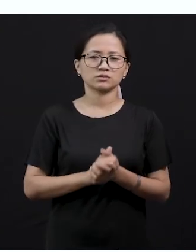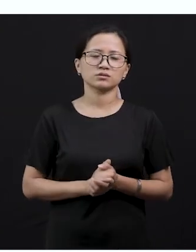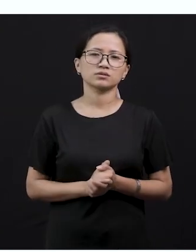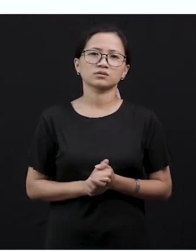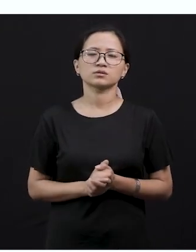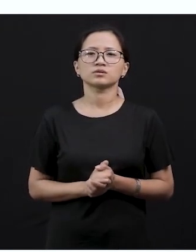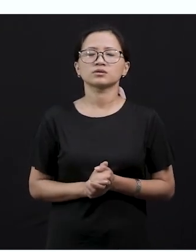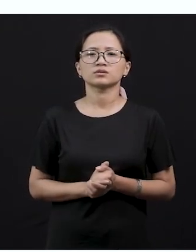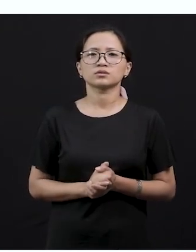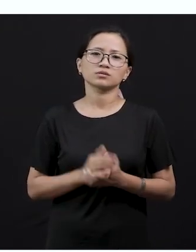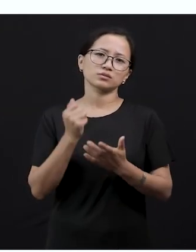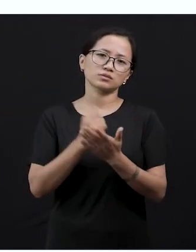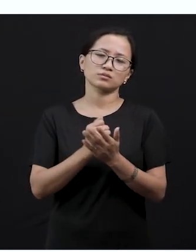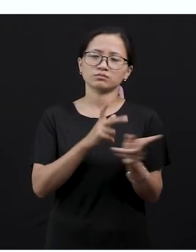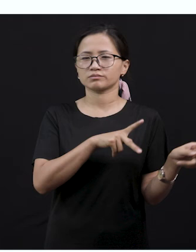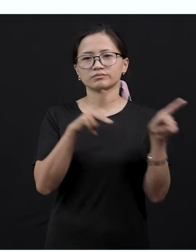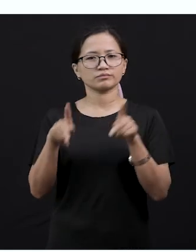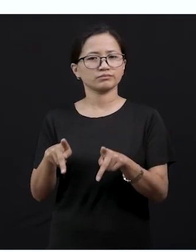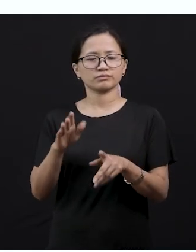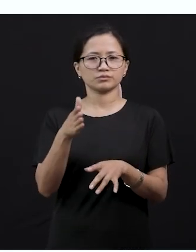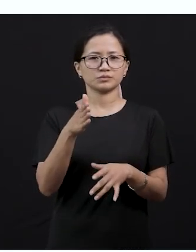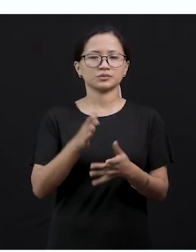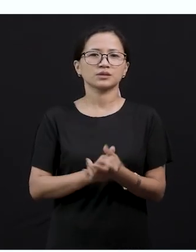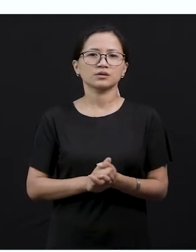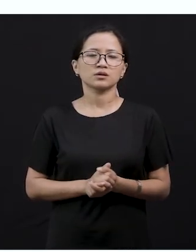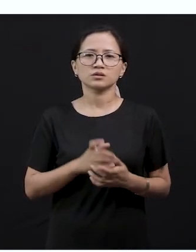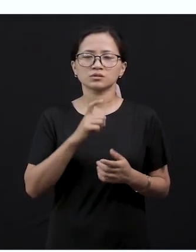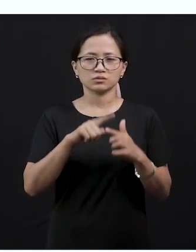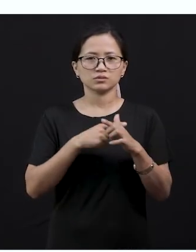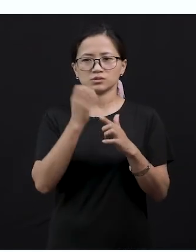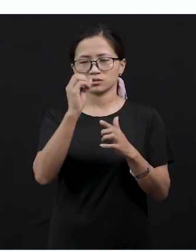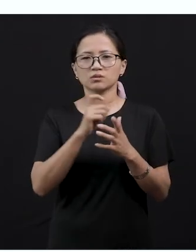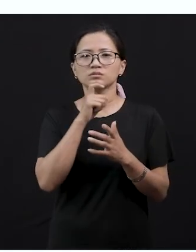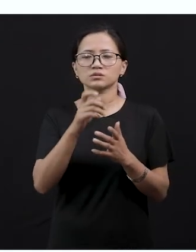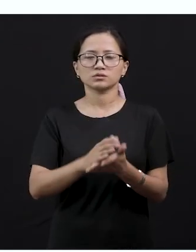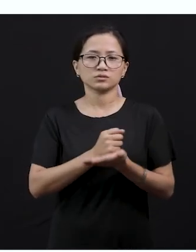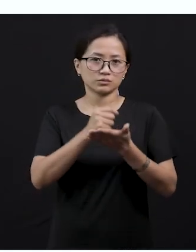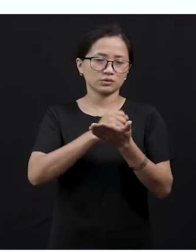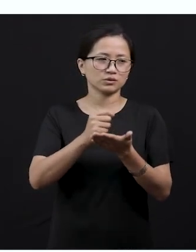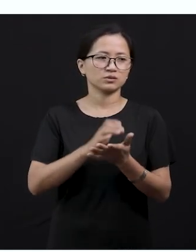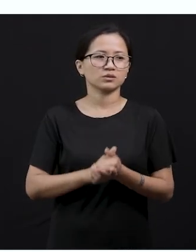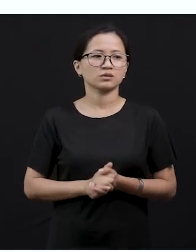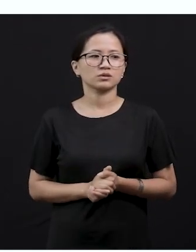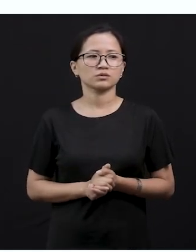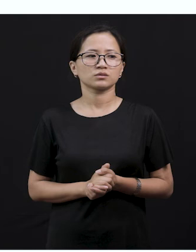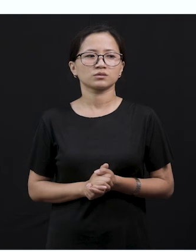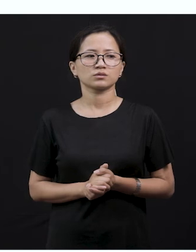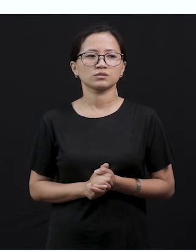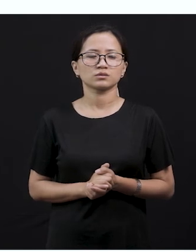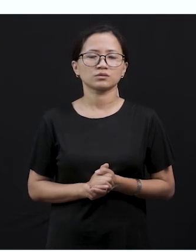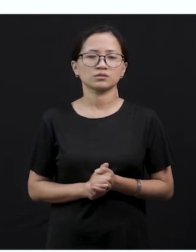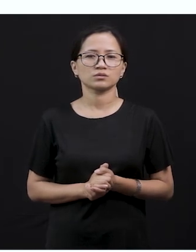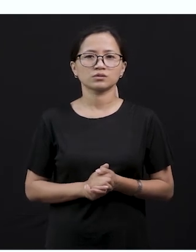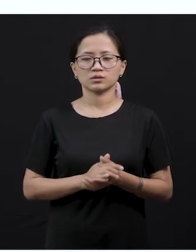fend, but she could not do that properly. That is why Joe asks her to practice, right? So Emmy is the eldest,